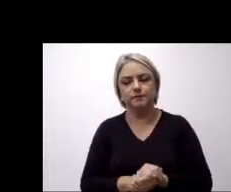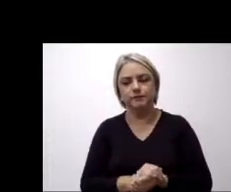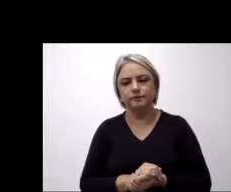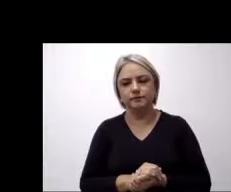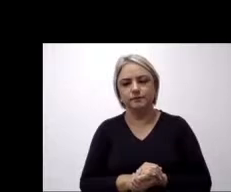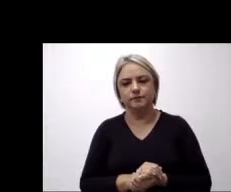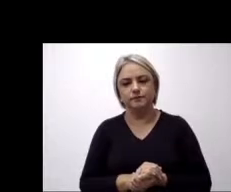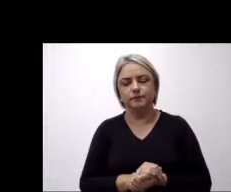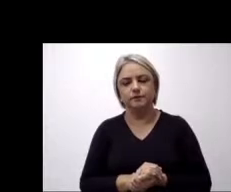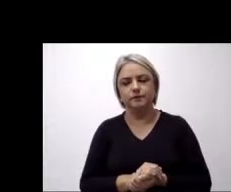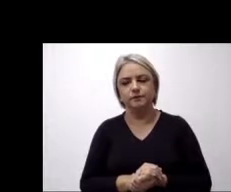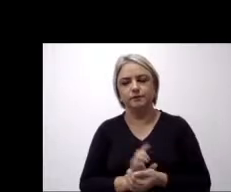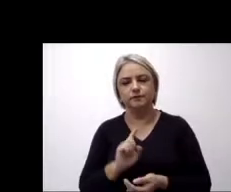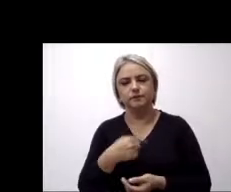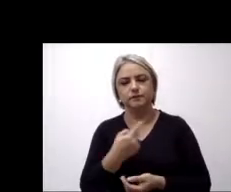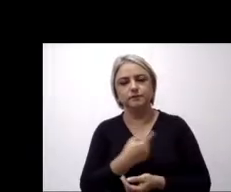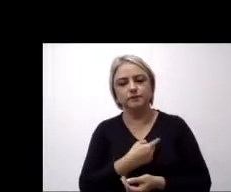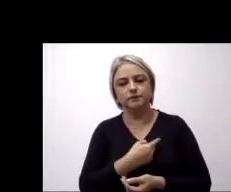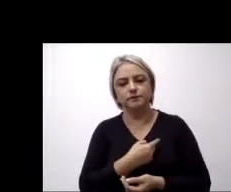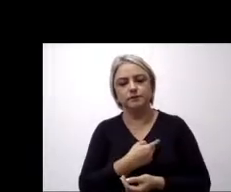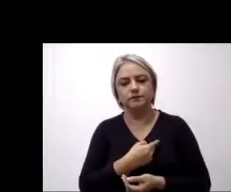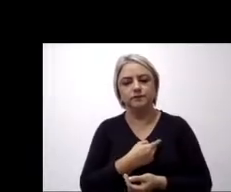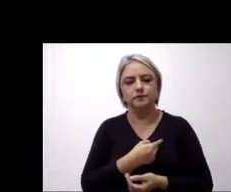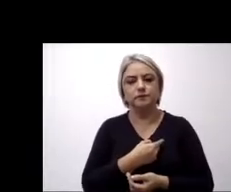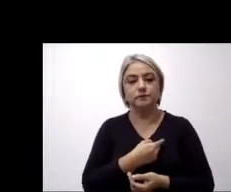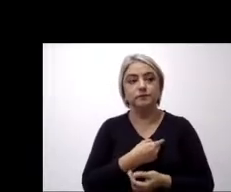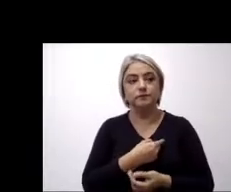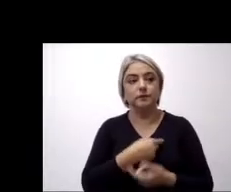any meaning by ourselves to the solution.